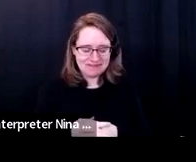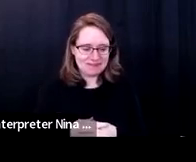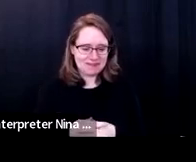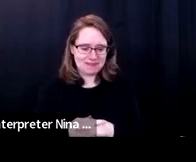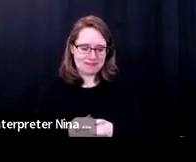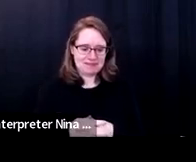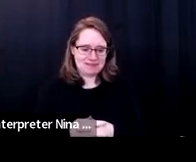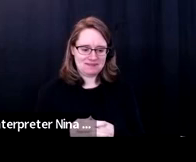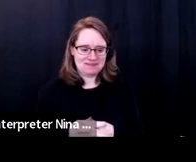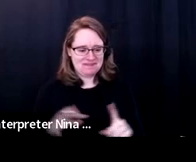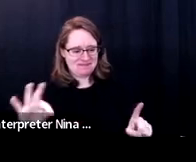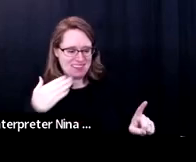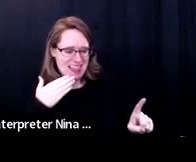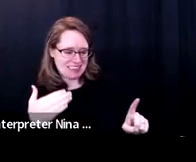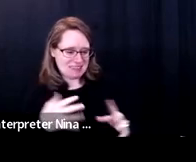Thanks.